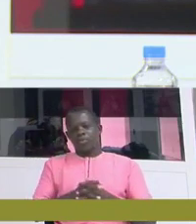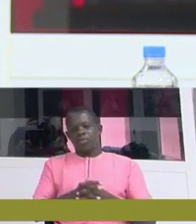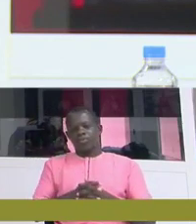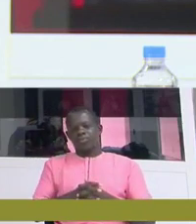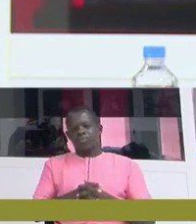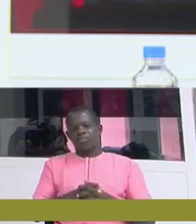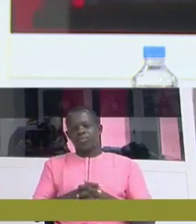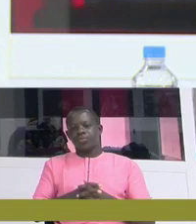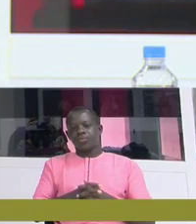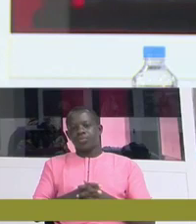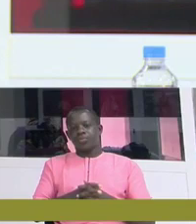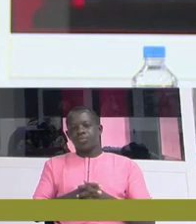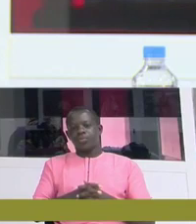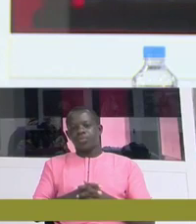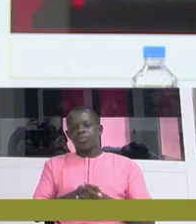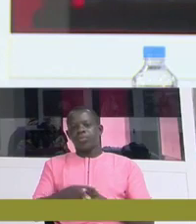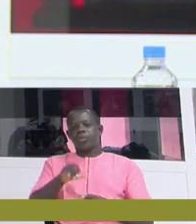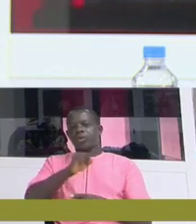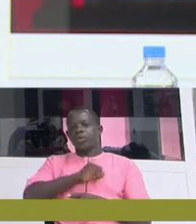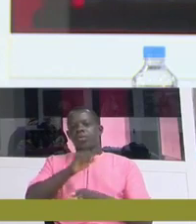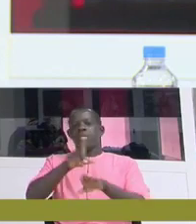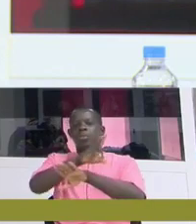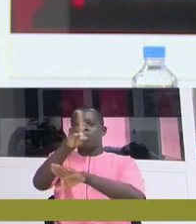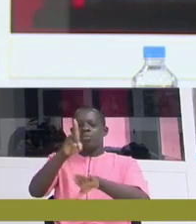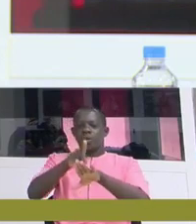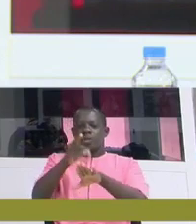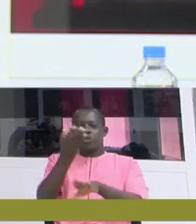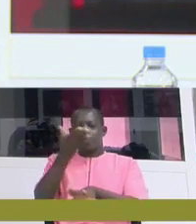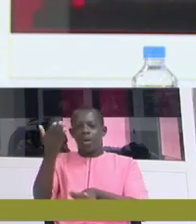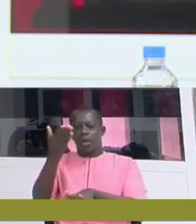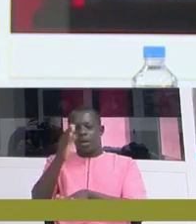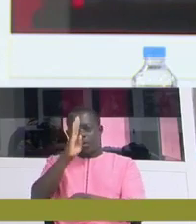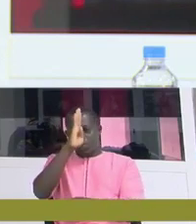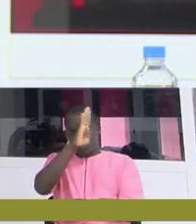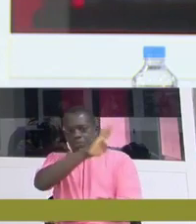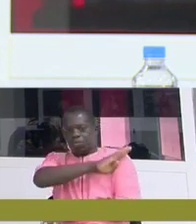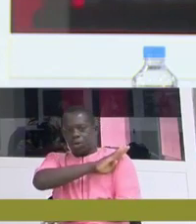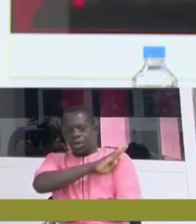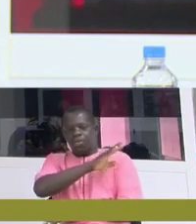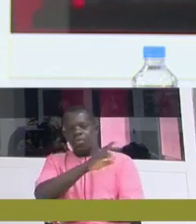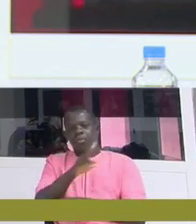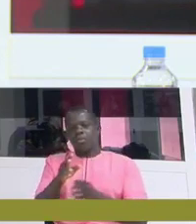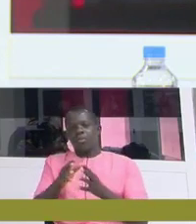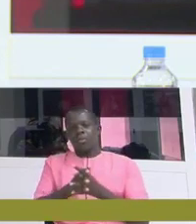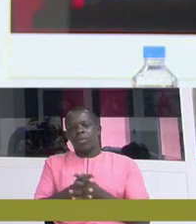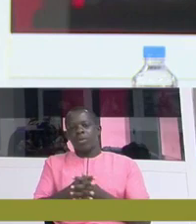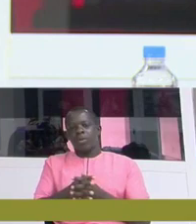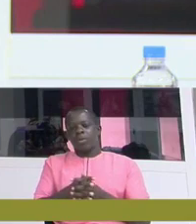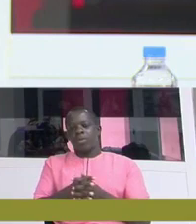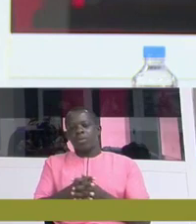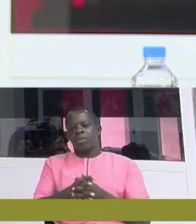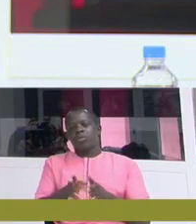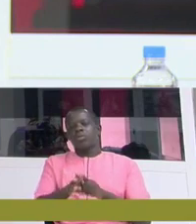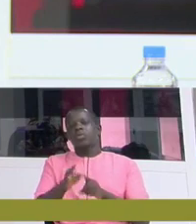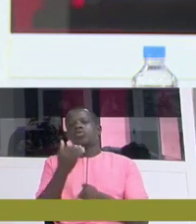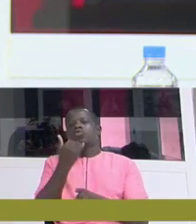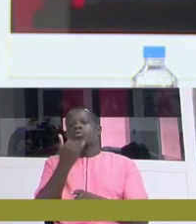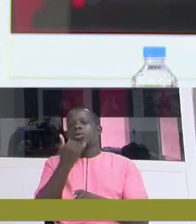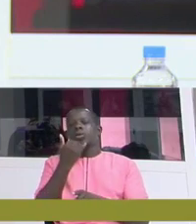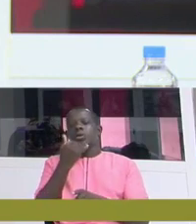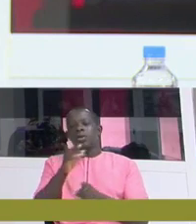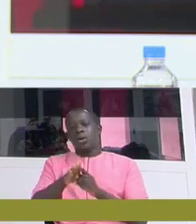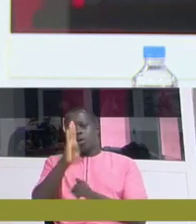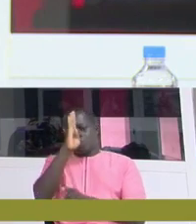where the Biam hospital was being built, the market,